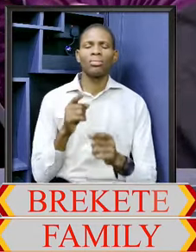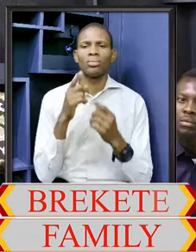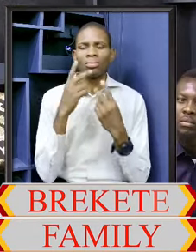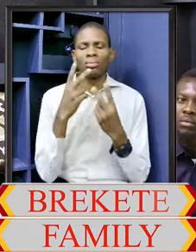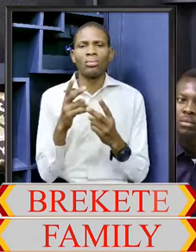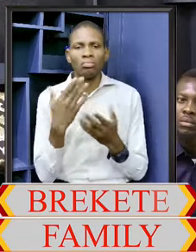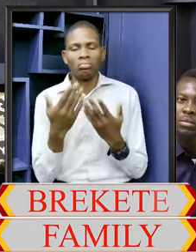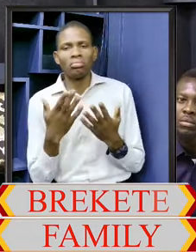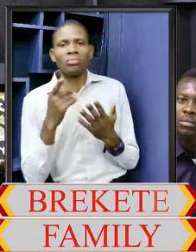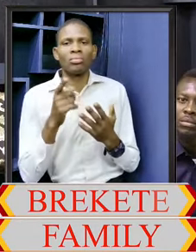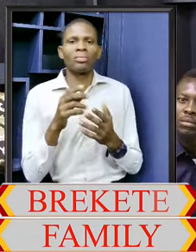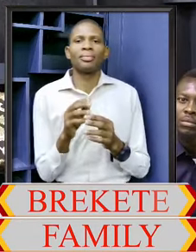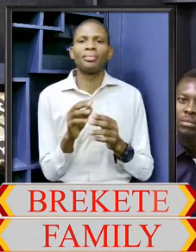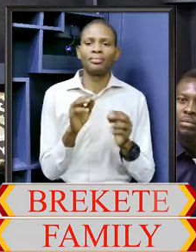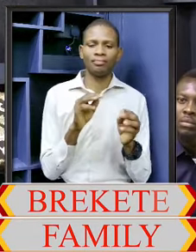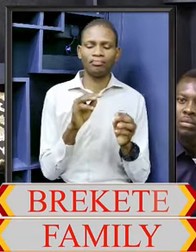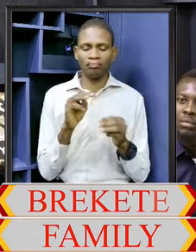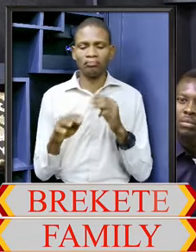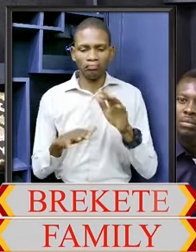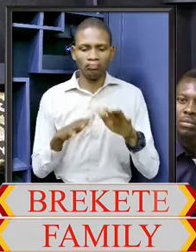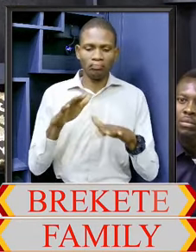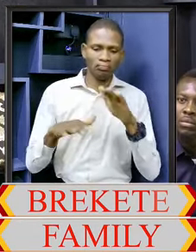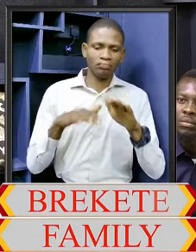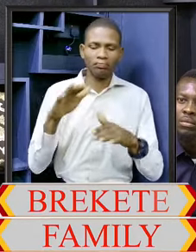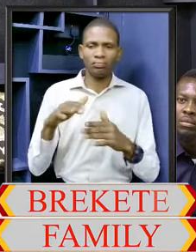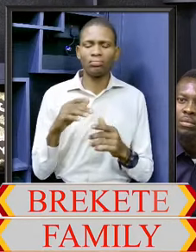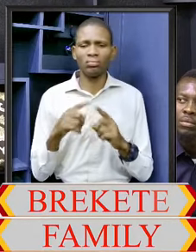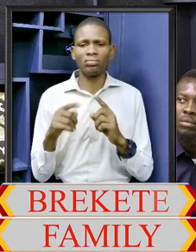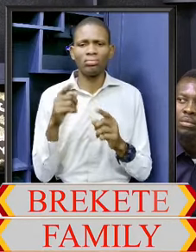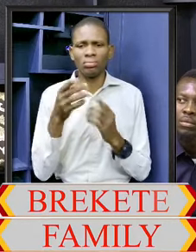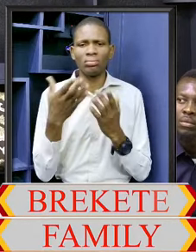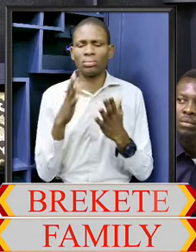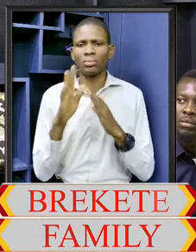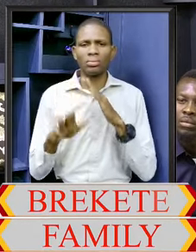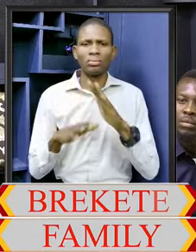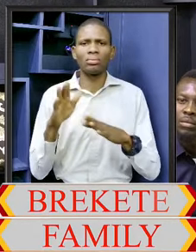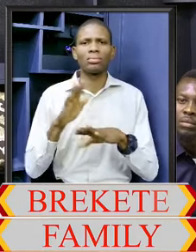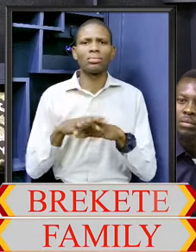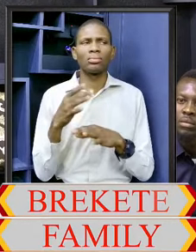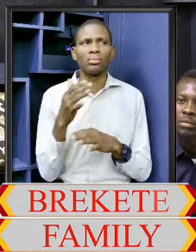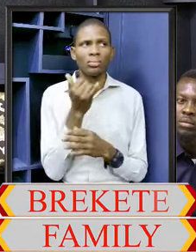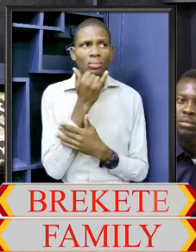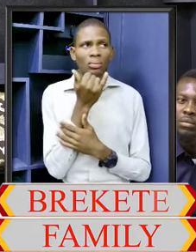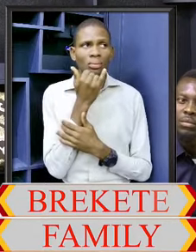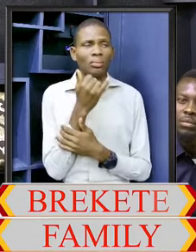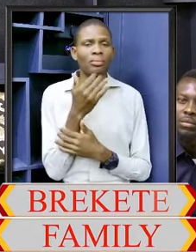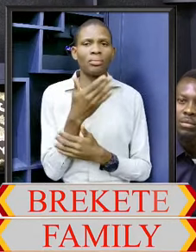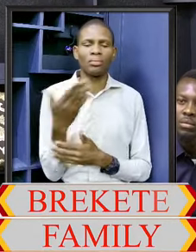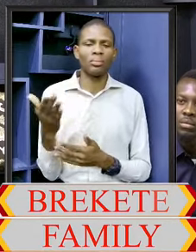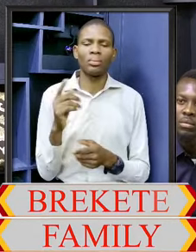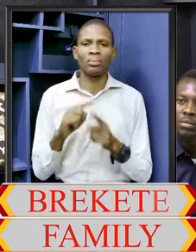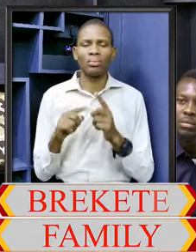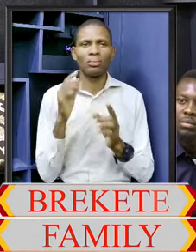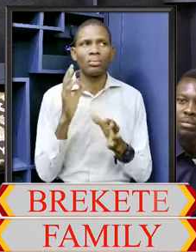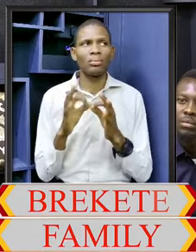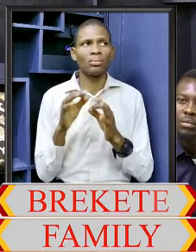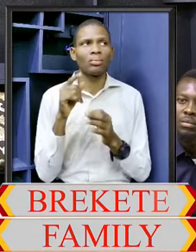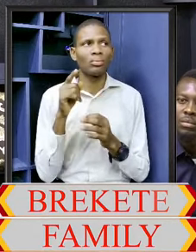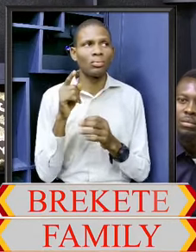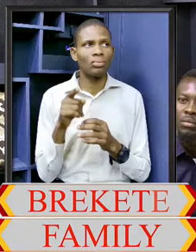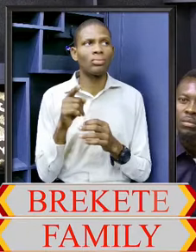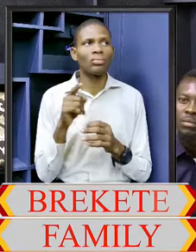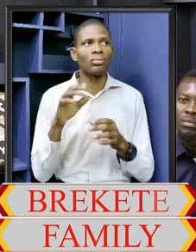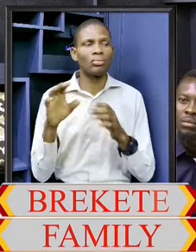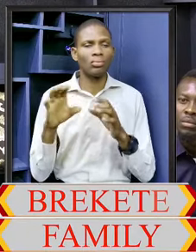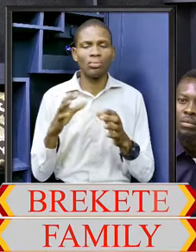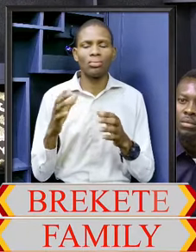could be moving on the wrong things. You could be working on the wrong things. But if you list those things where you require to do in that particular thing where you won't